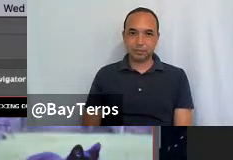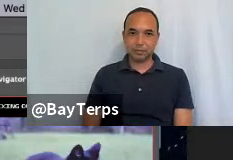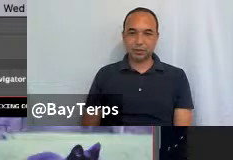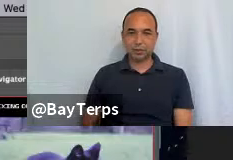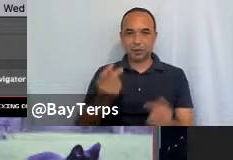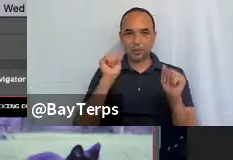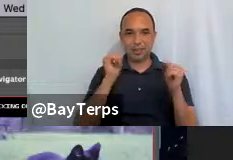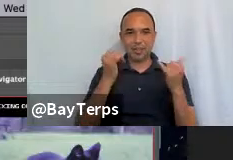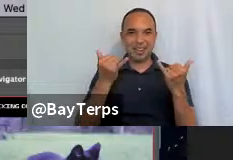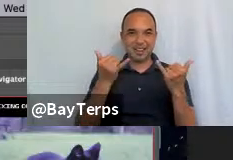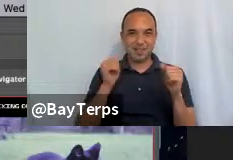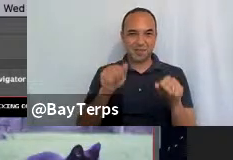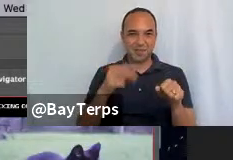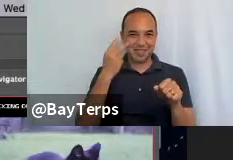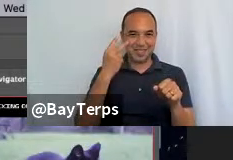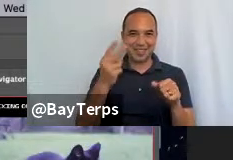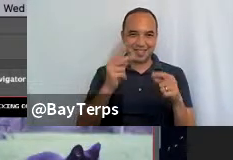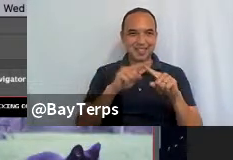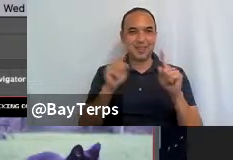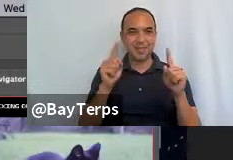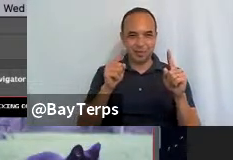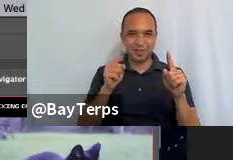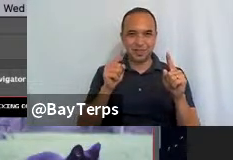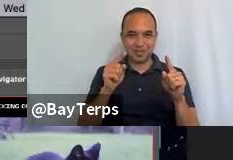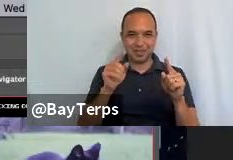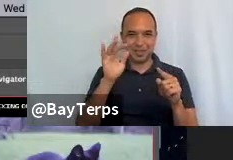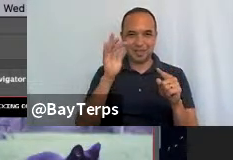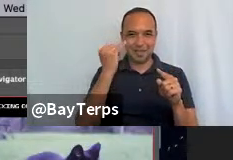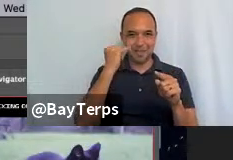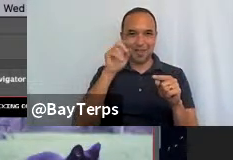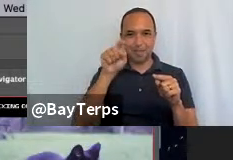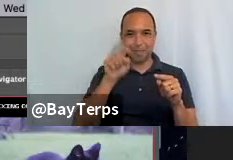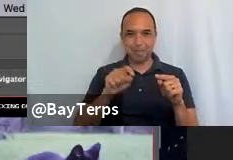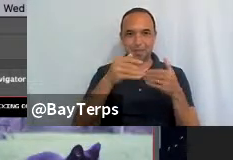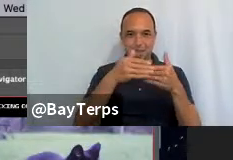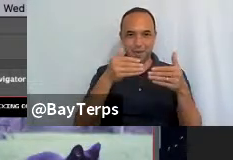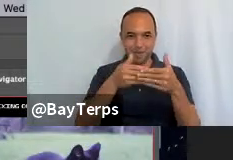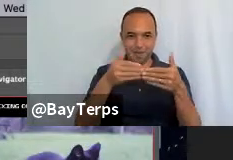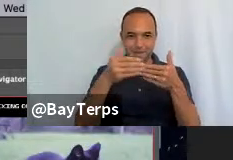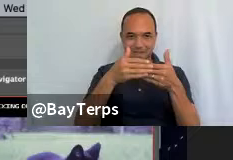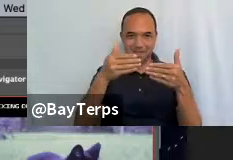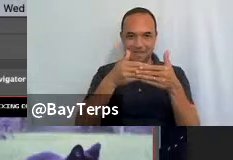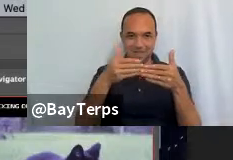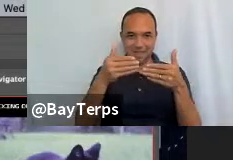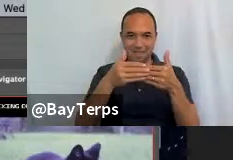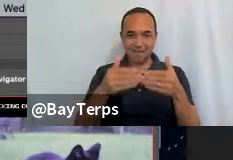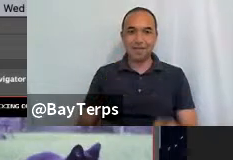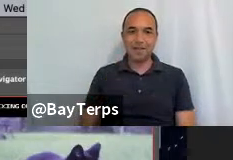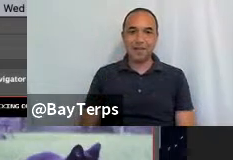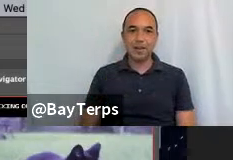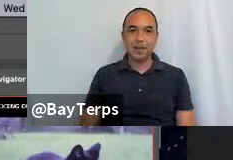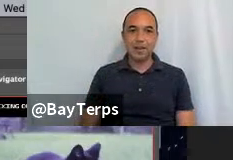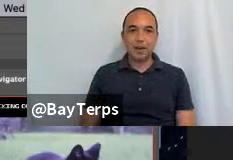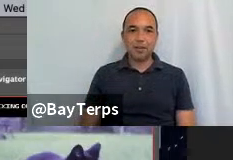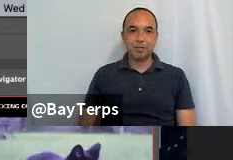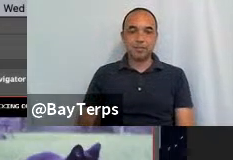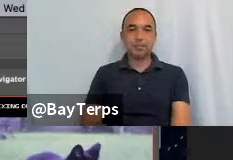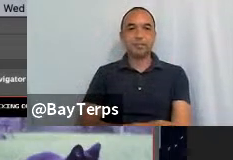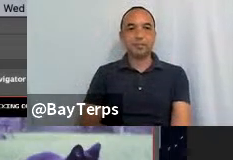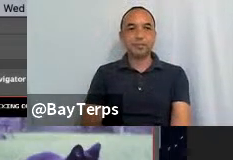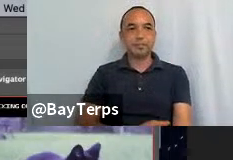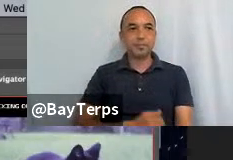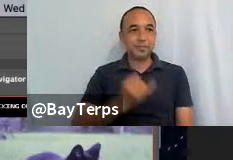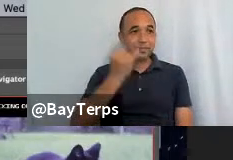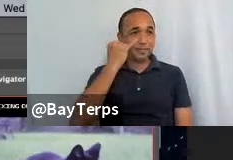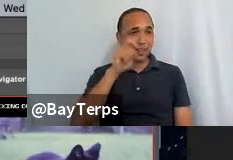you can see that it's a little bit better. So I'm going to go. Riley, Benton has a question. If you have to do both, is it better to do